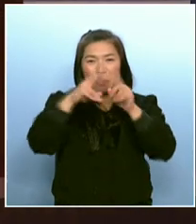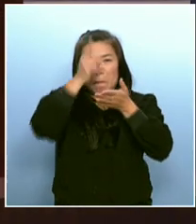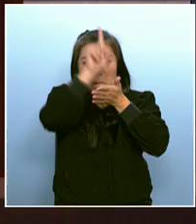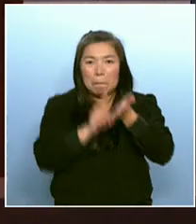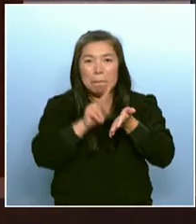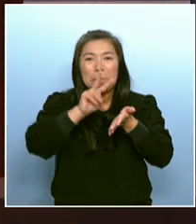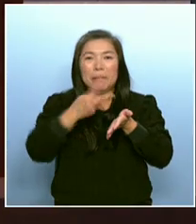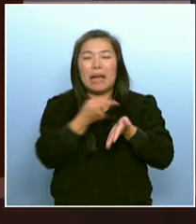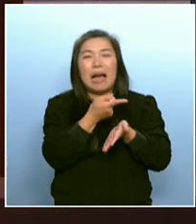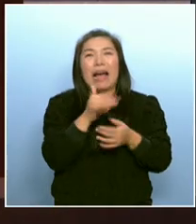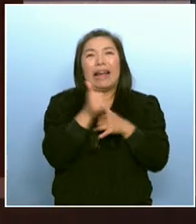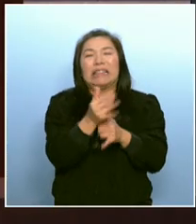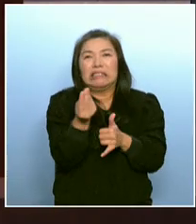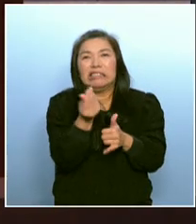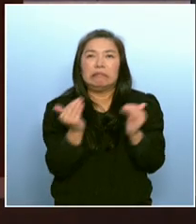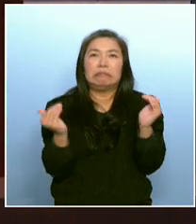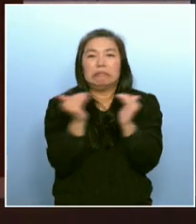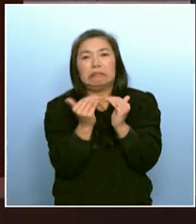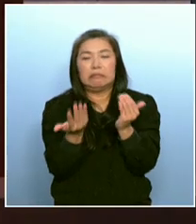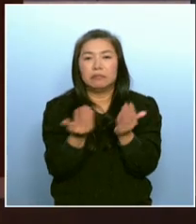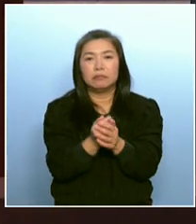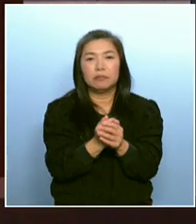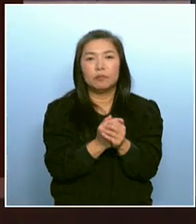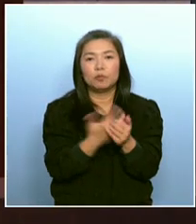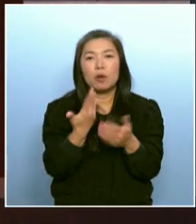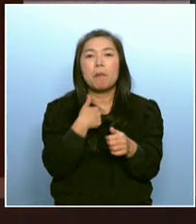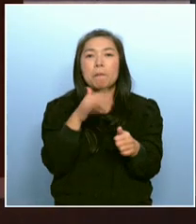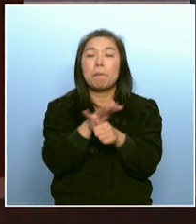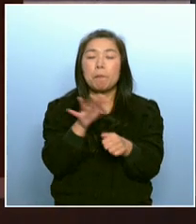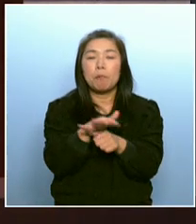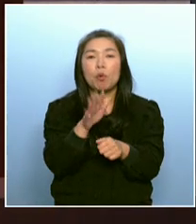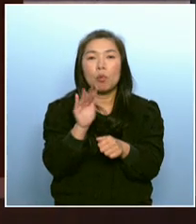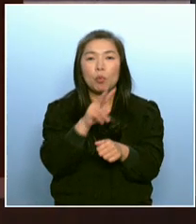the relevant organizations.